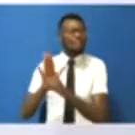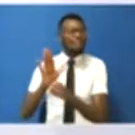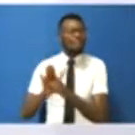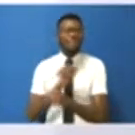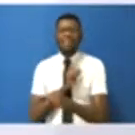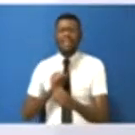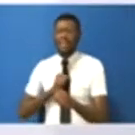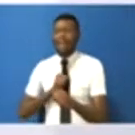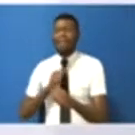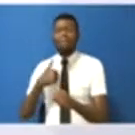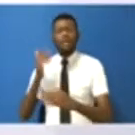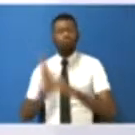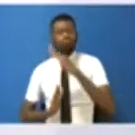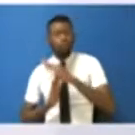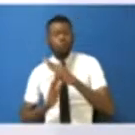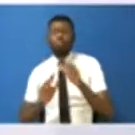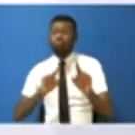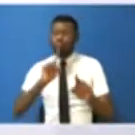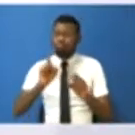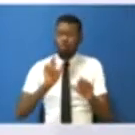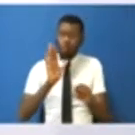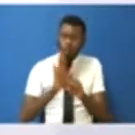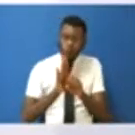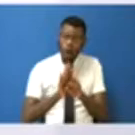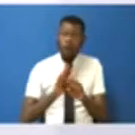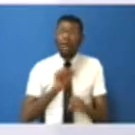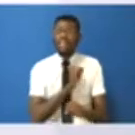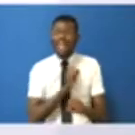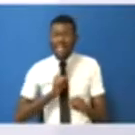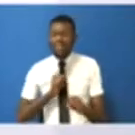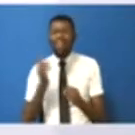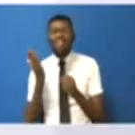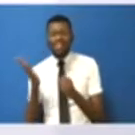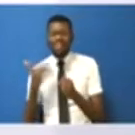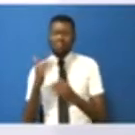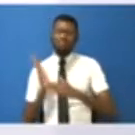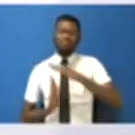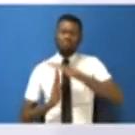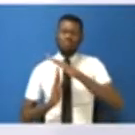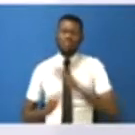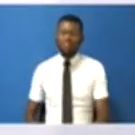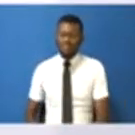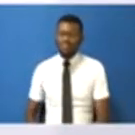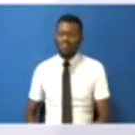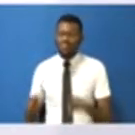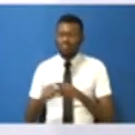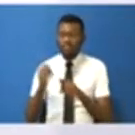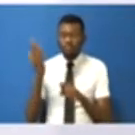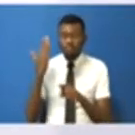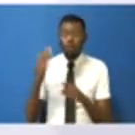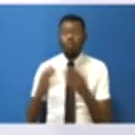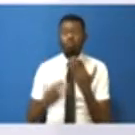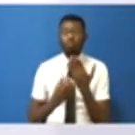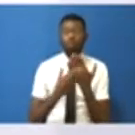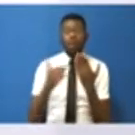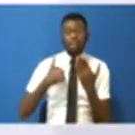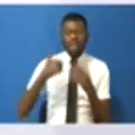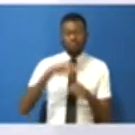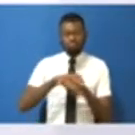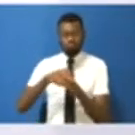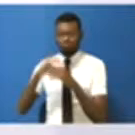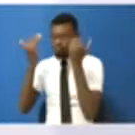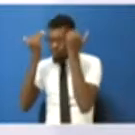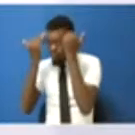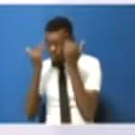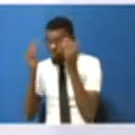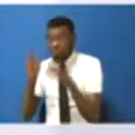raised more questions in the senate than any other senator in fact i have taken governor as the former governor so go to court on the action he took my tattoos